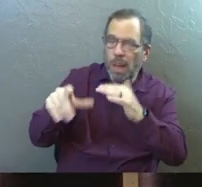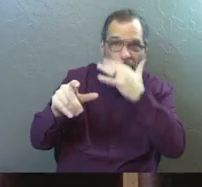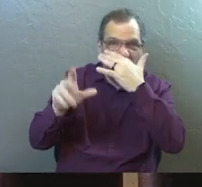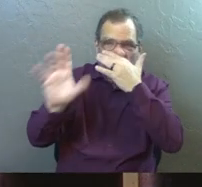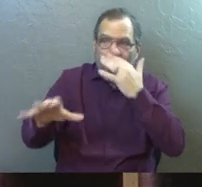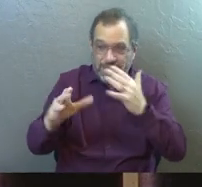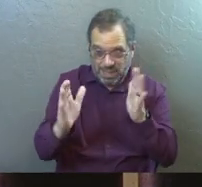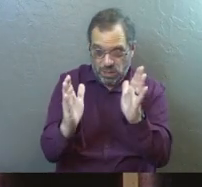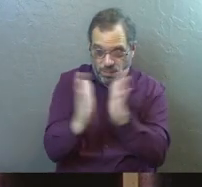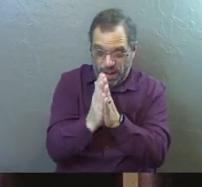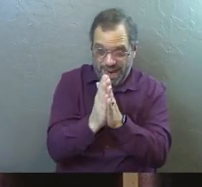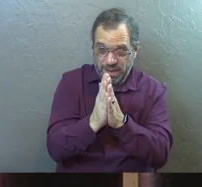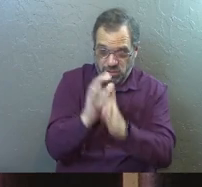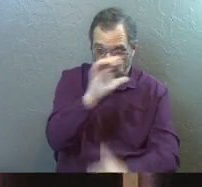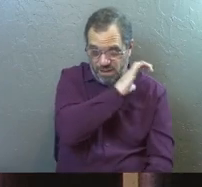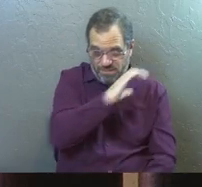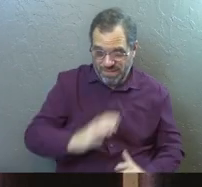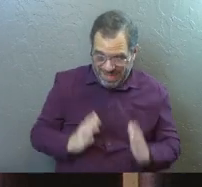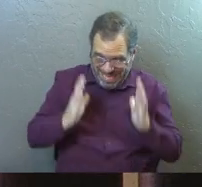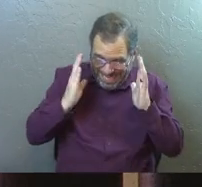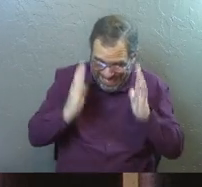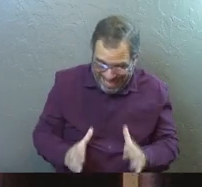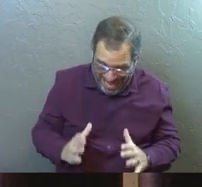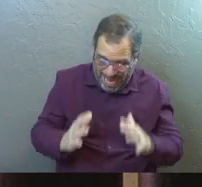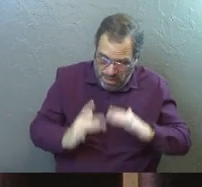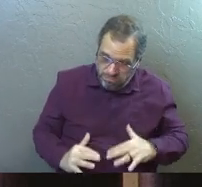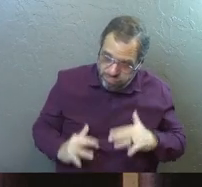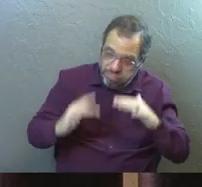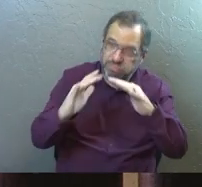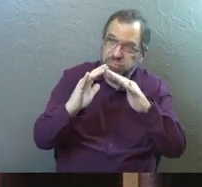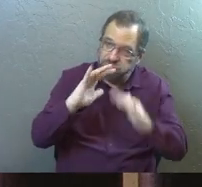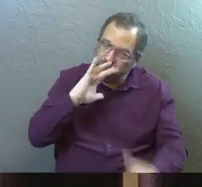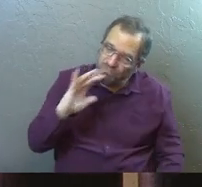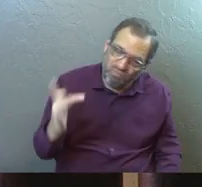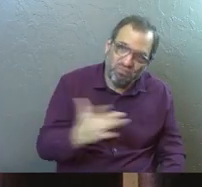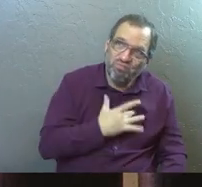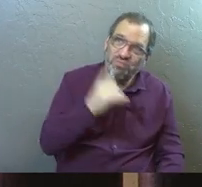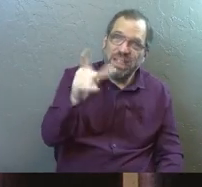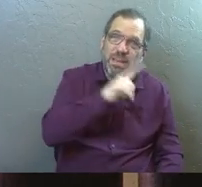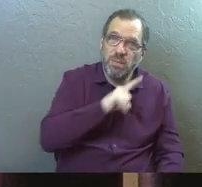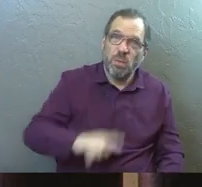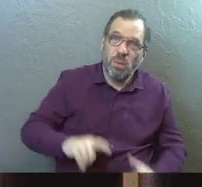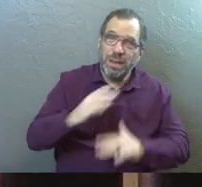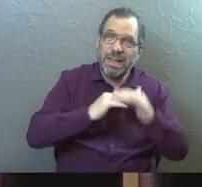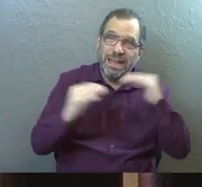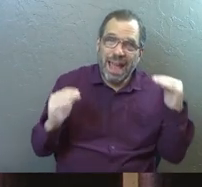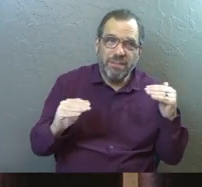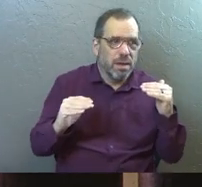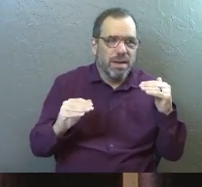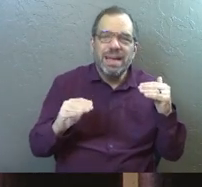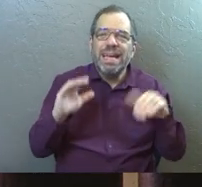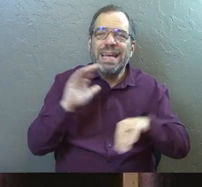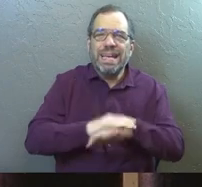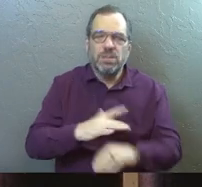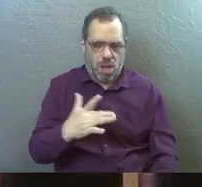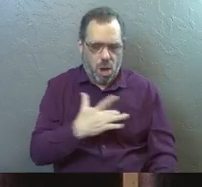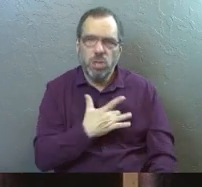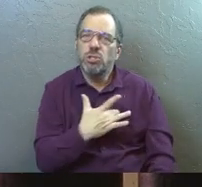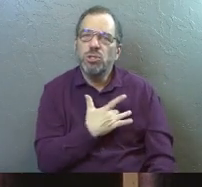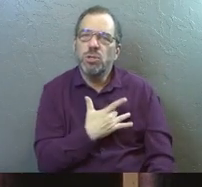he says, it's the prayers of the saints that are the pleasing aroma to the Lord in heaven. What it is it's